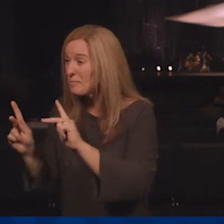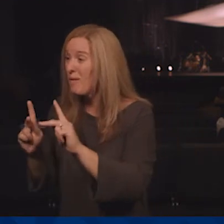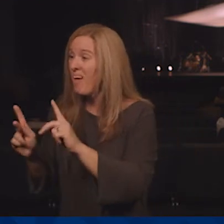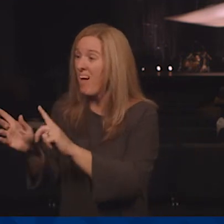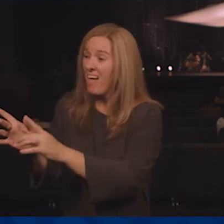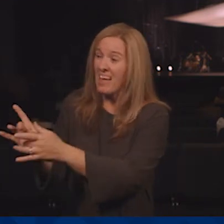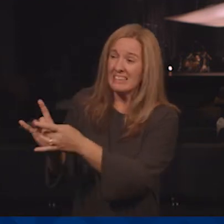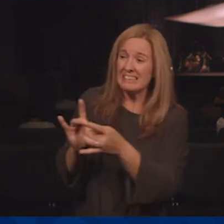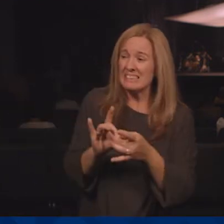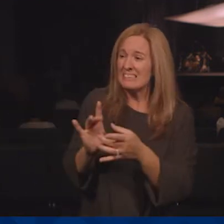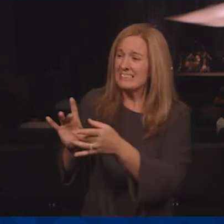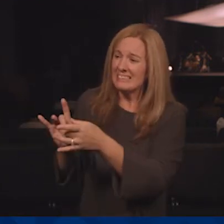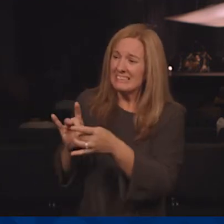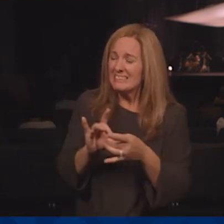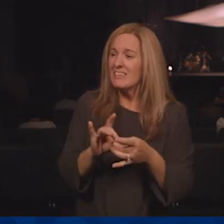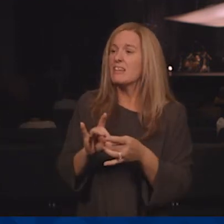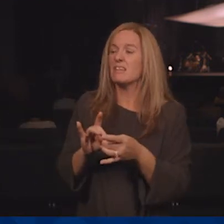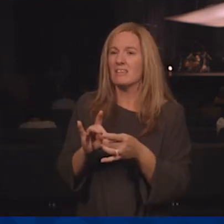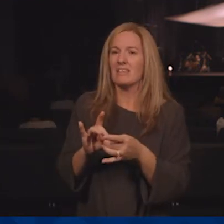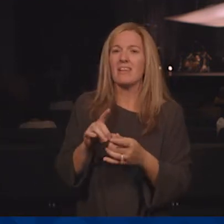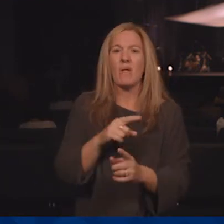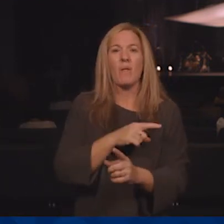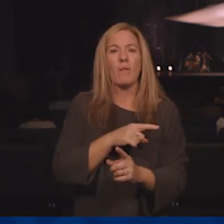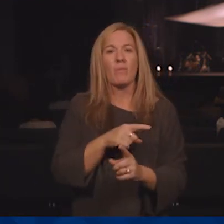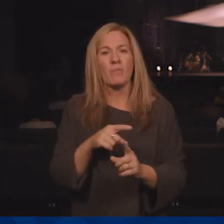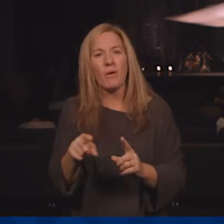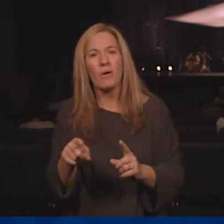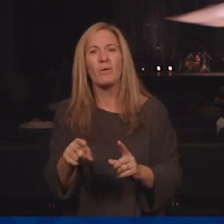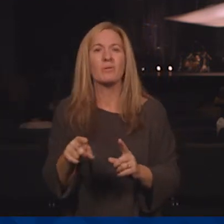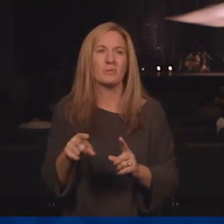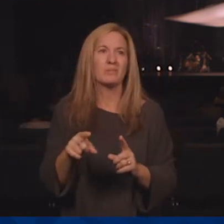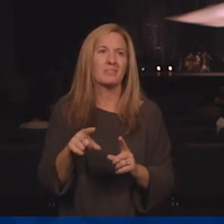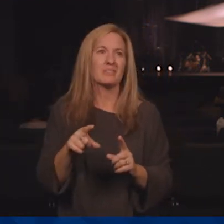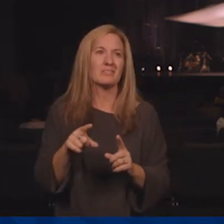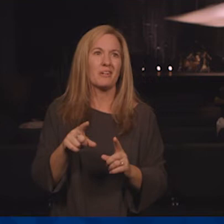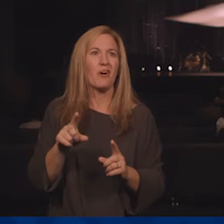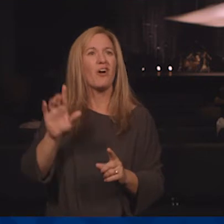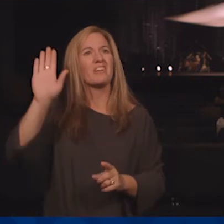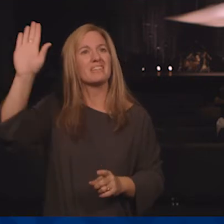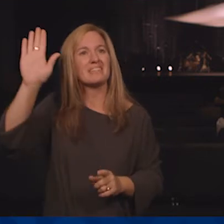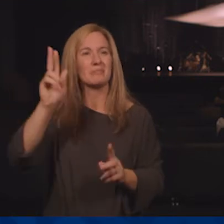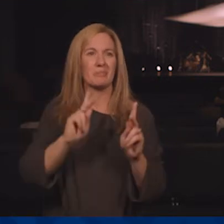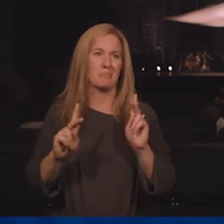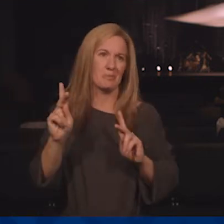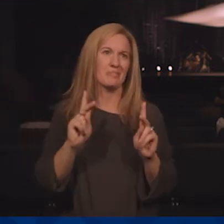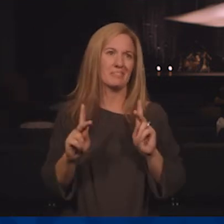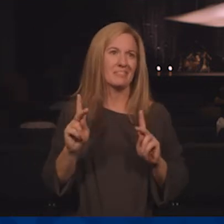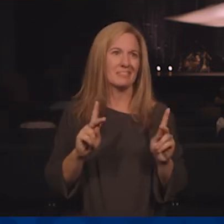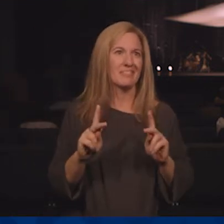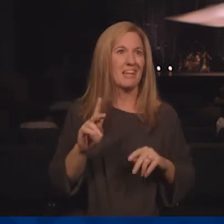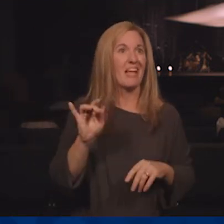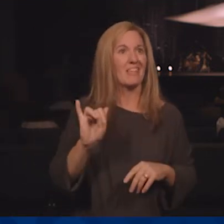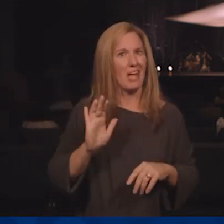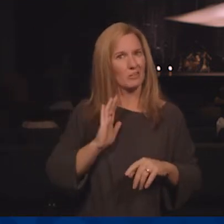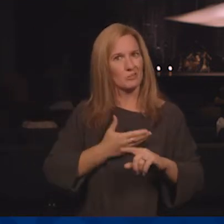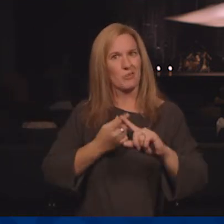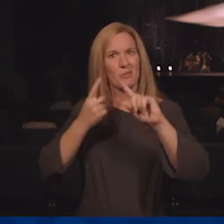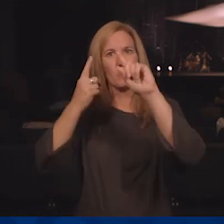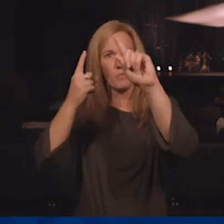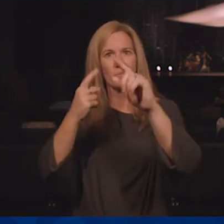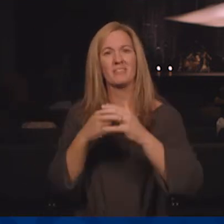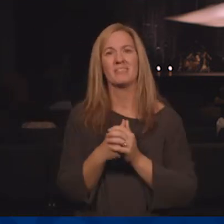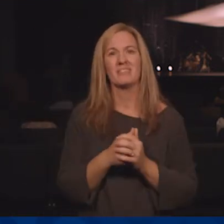James tells us. And that is who we are called to be, church. And that is why next week we're moving into 21